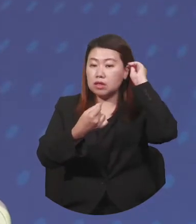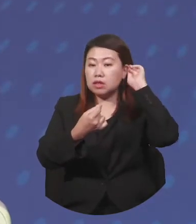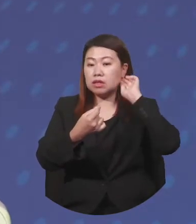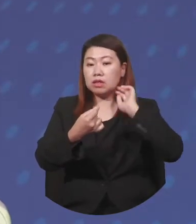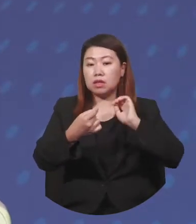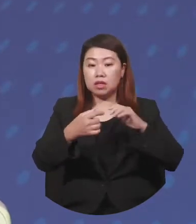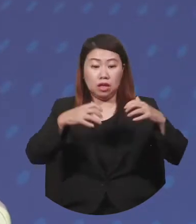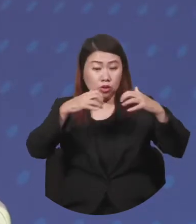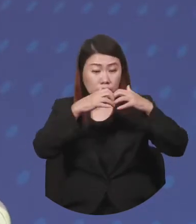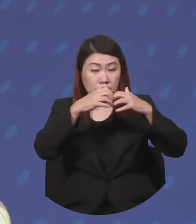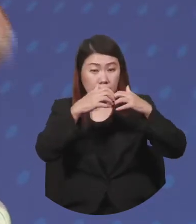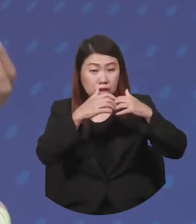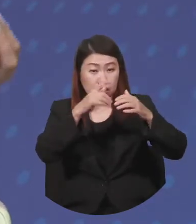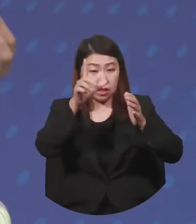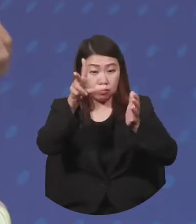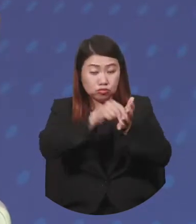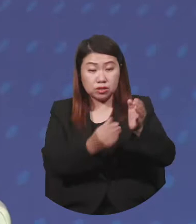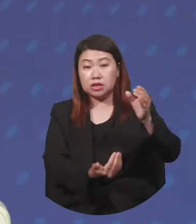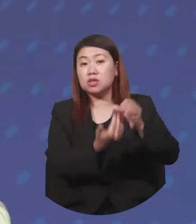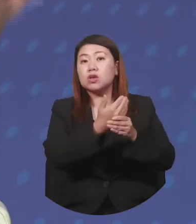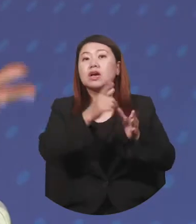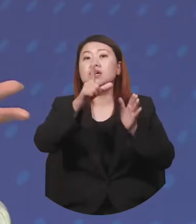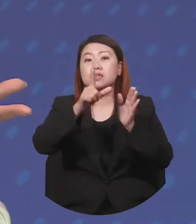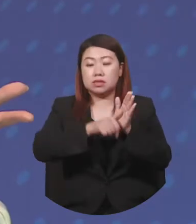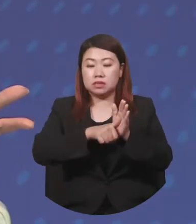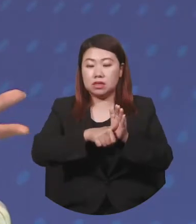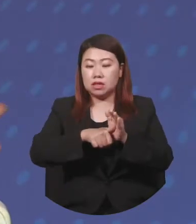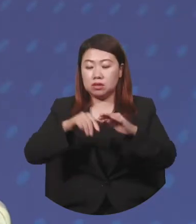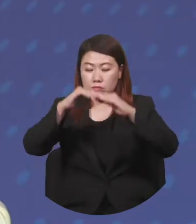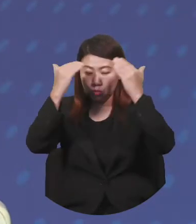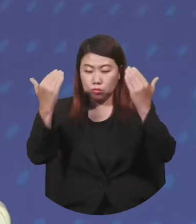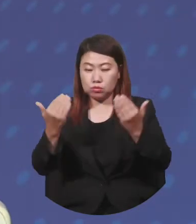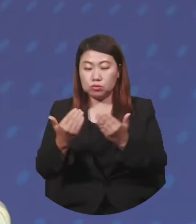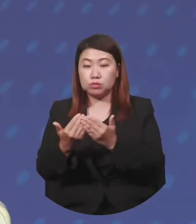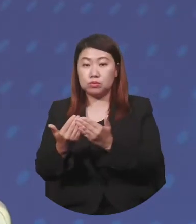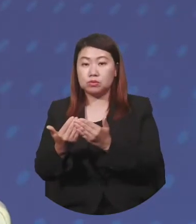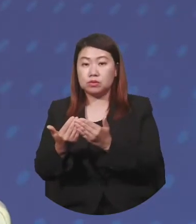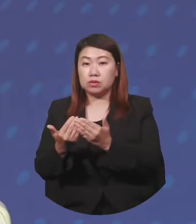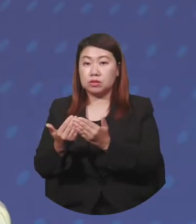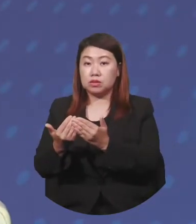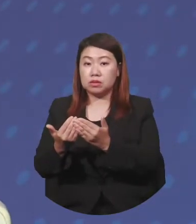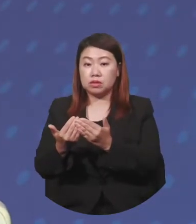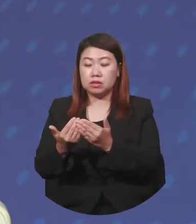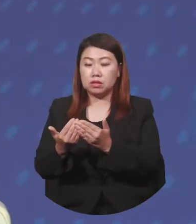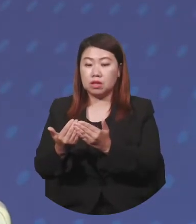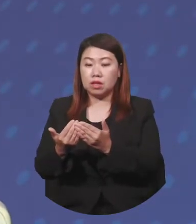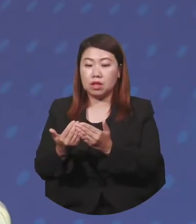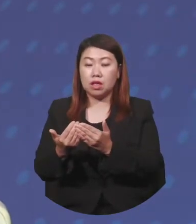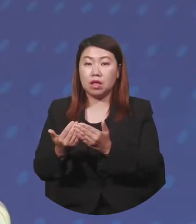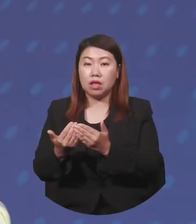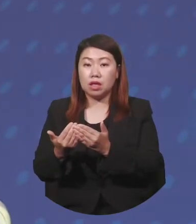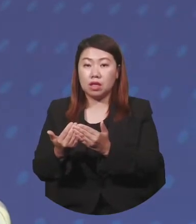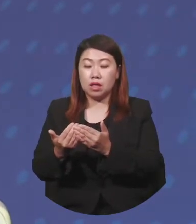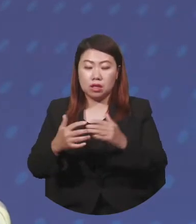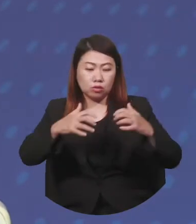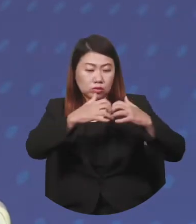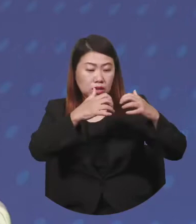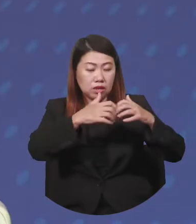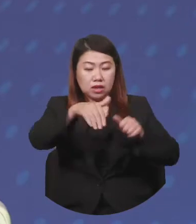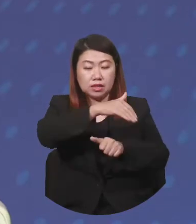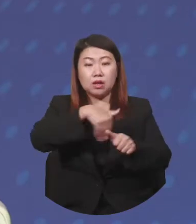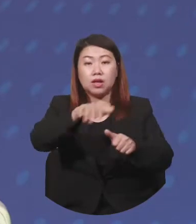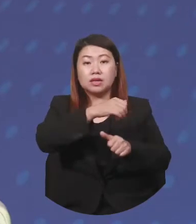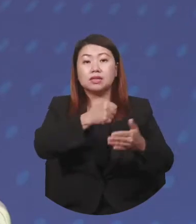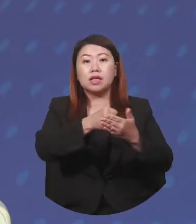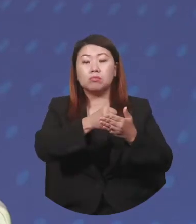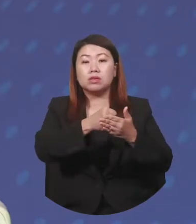cannot unify behind a common enemy because that's a political situation. But the SDGs, it's about everyone's